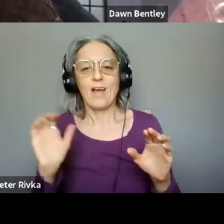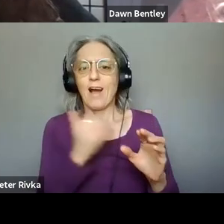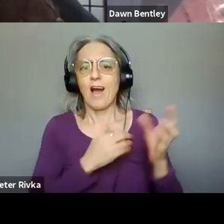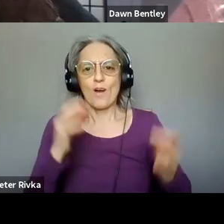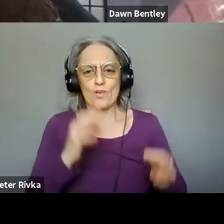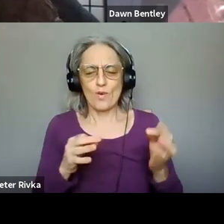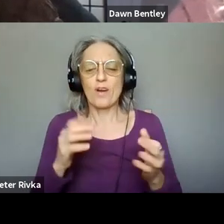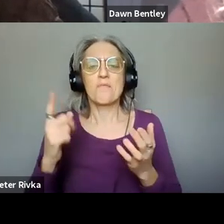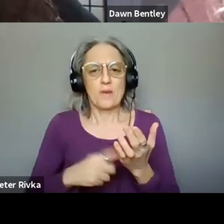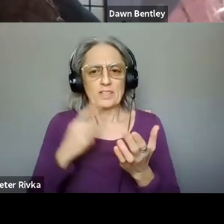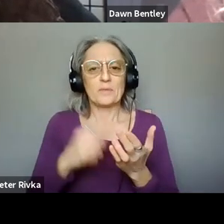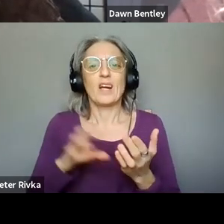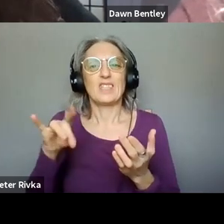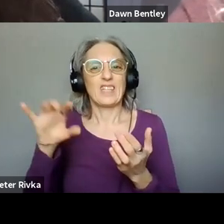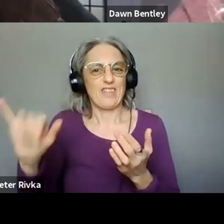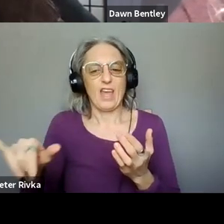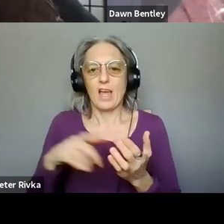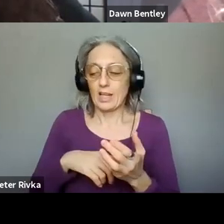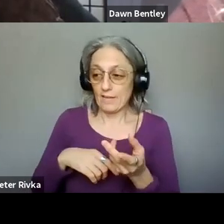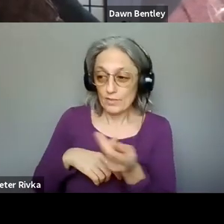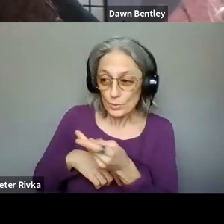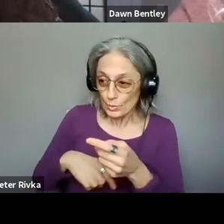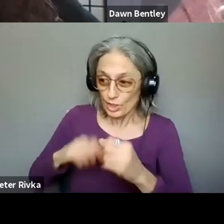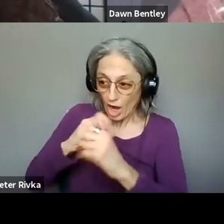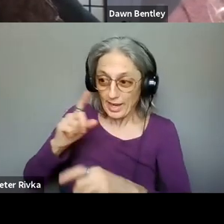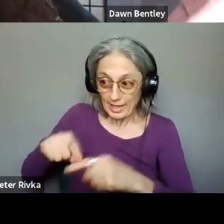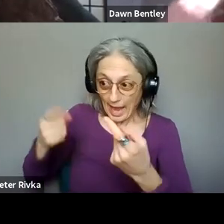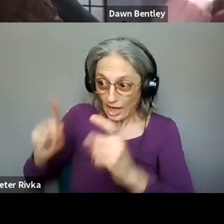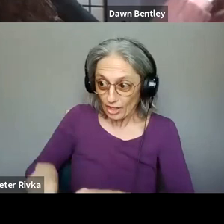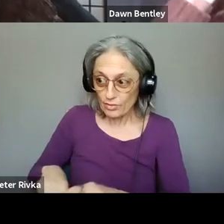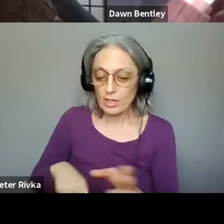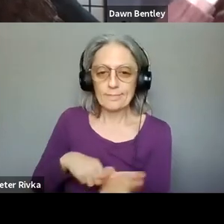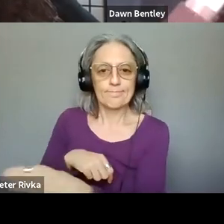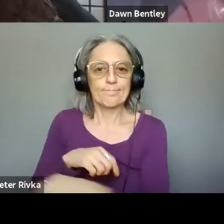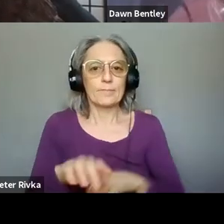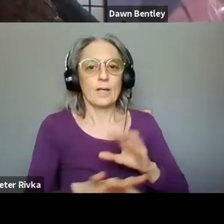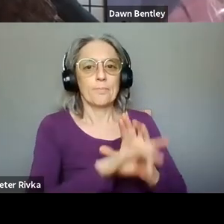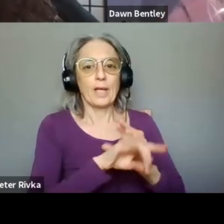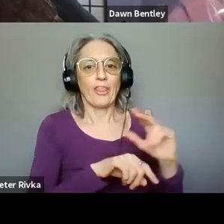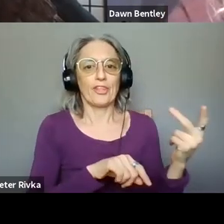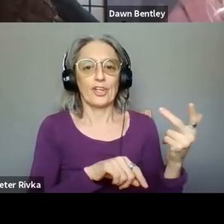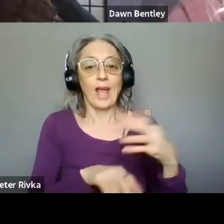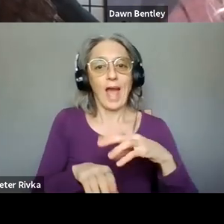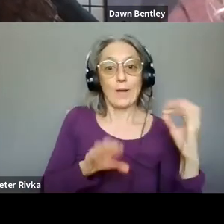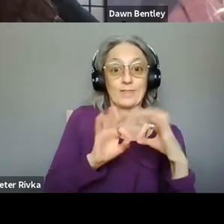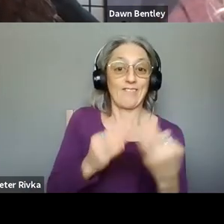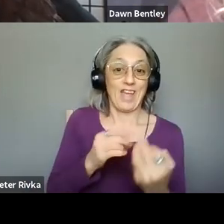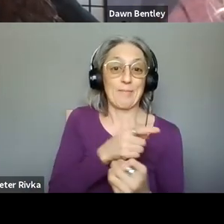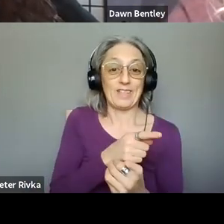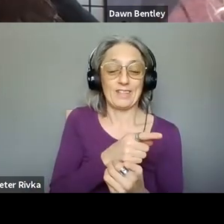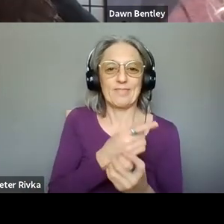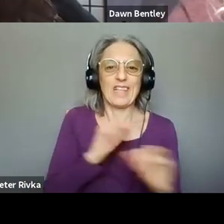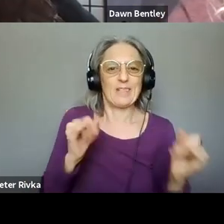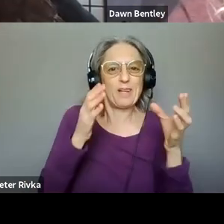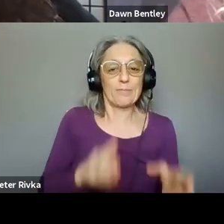guardians, co-guardians who can't agree. That's exactly where we go. You're going to end up with an independent person, usually